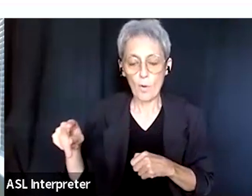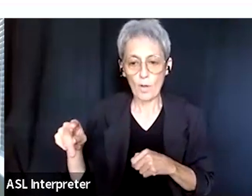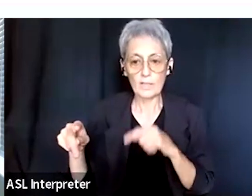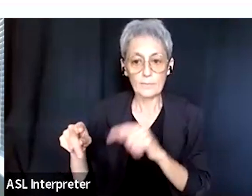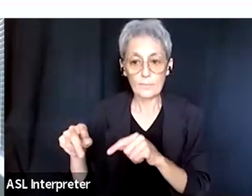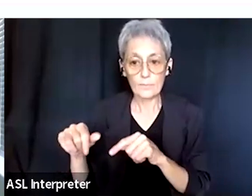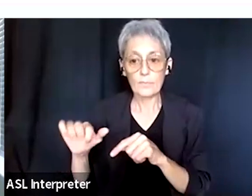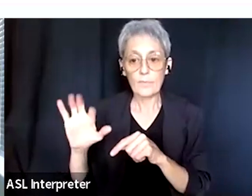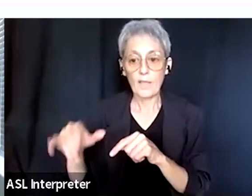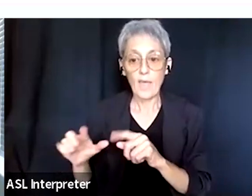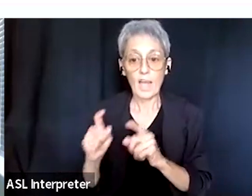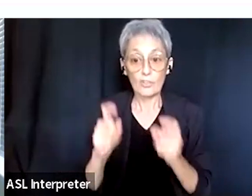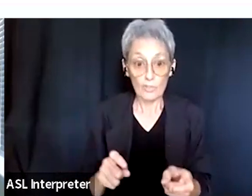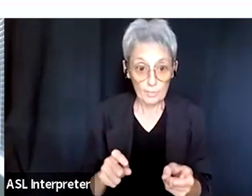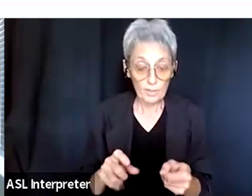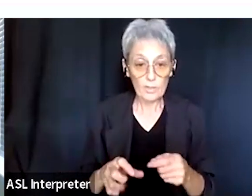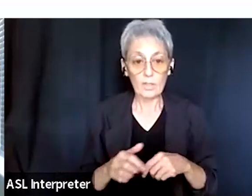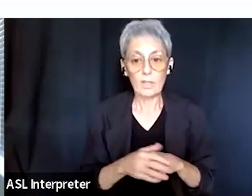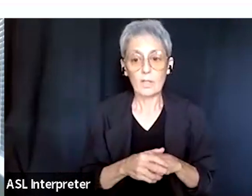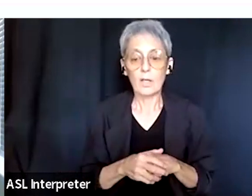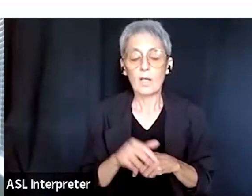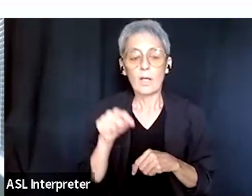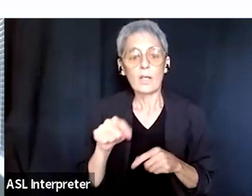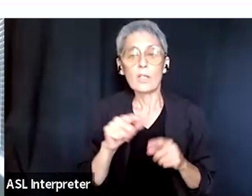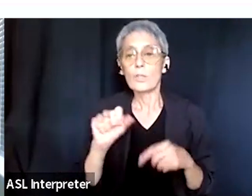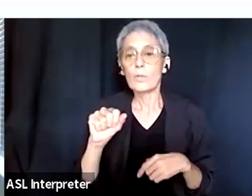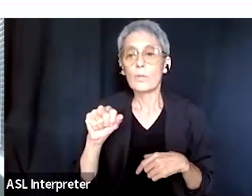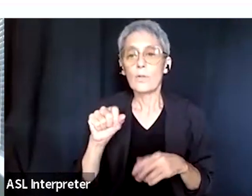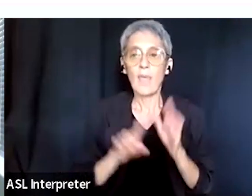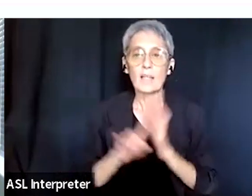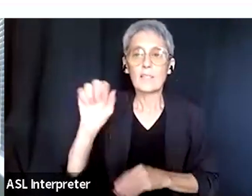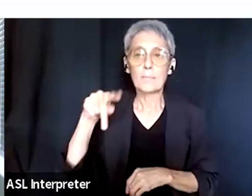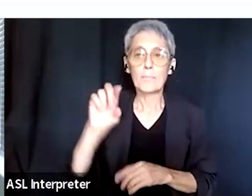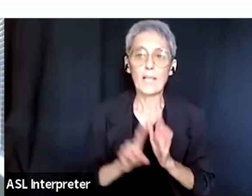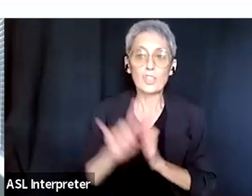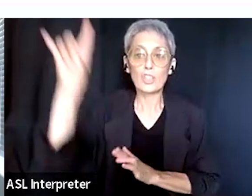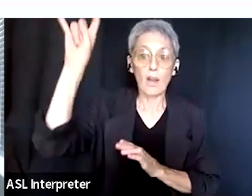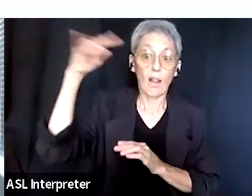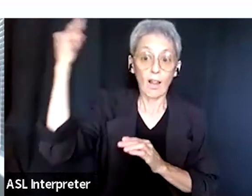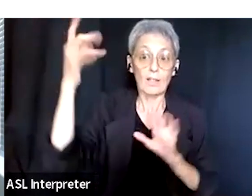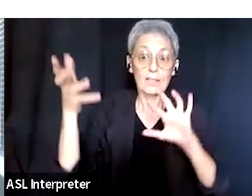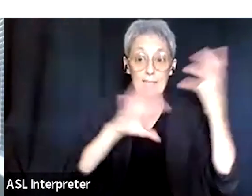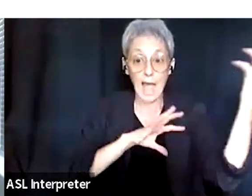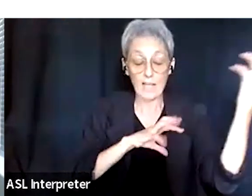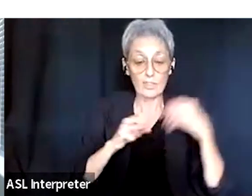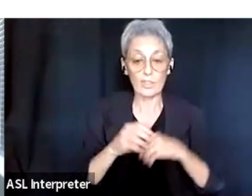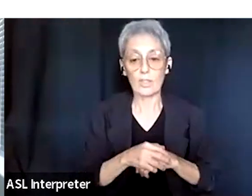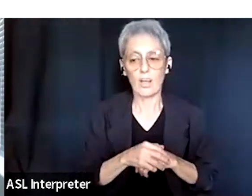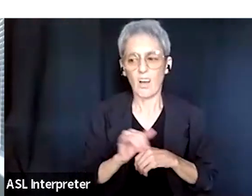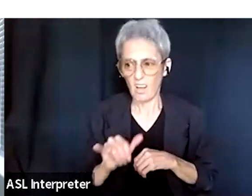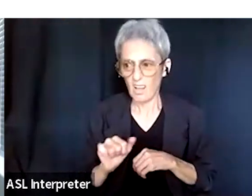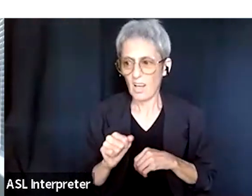to one of the space shuttle disasters. And I wrote about that in another book I wrote about writing, and I thought it was astonishing,